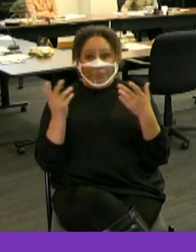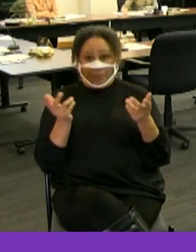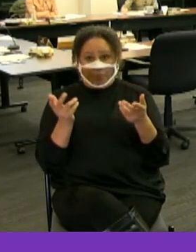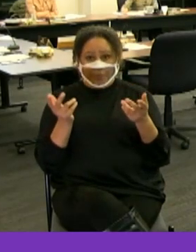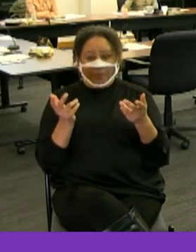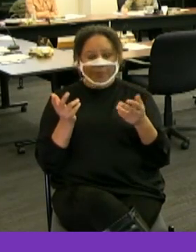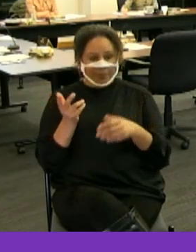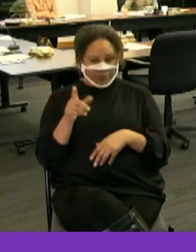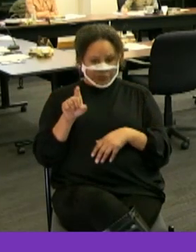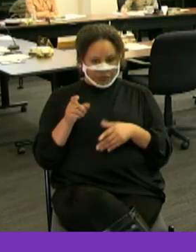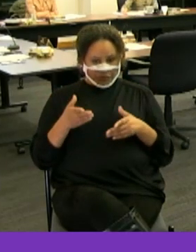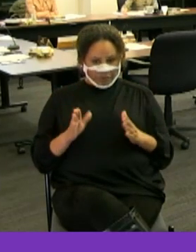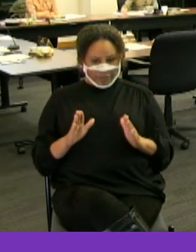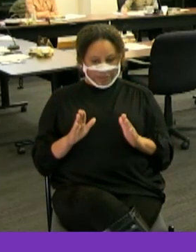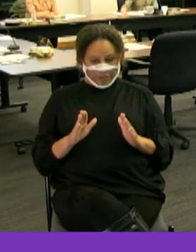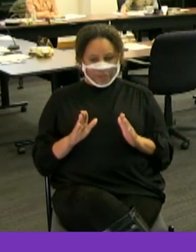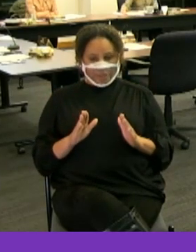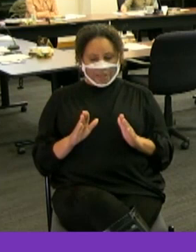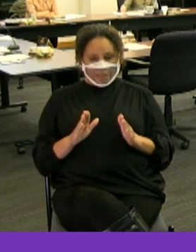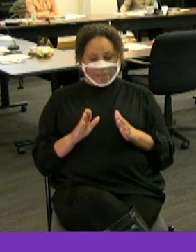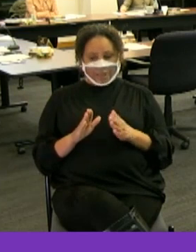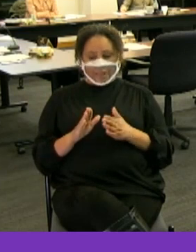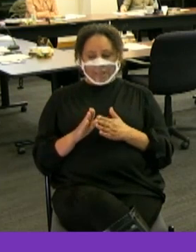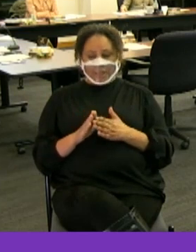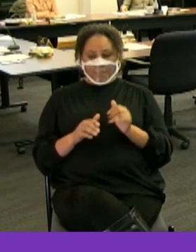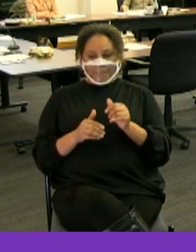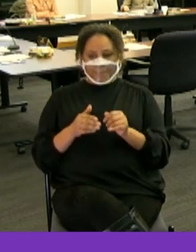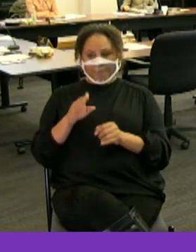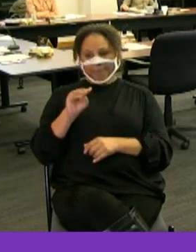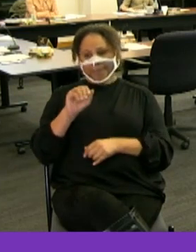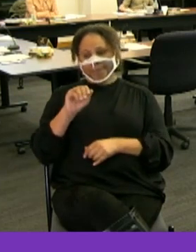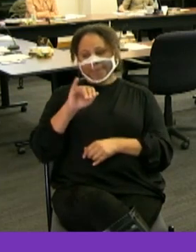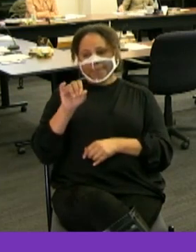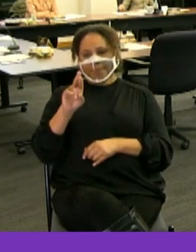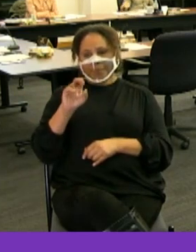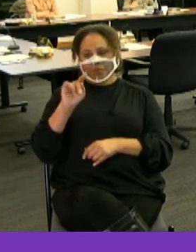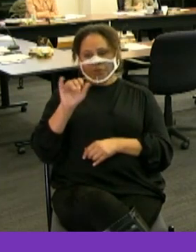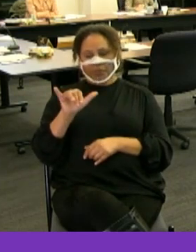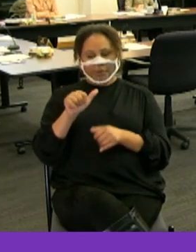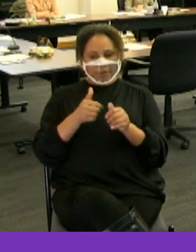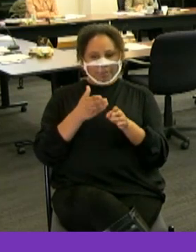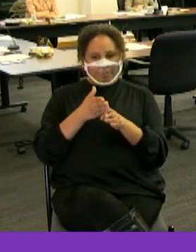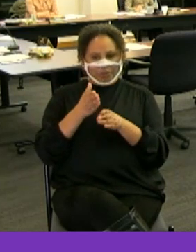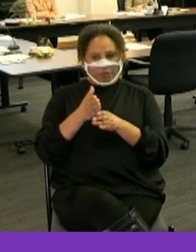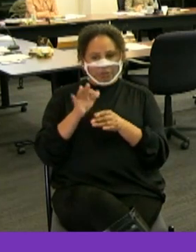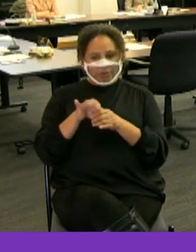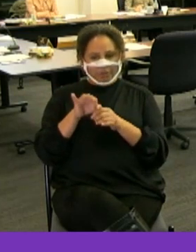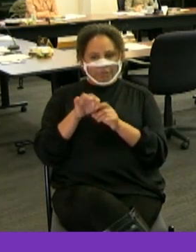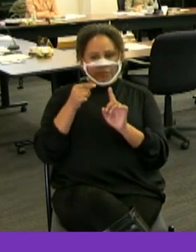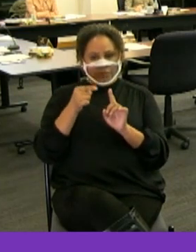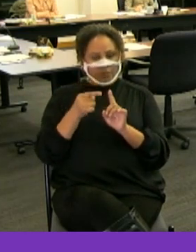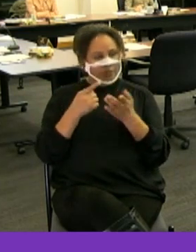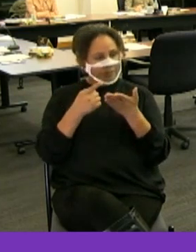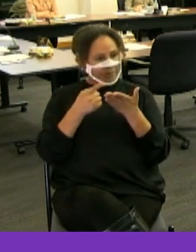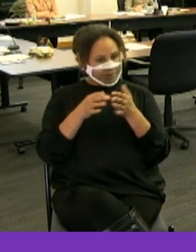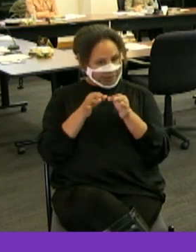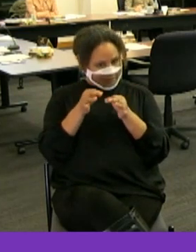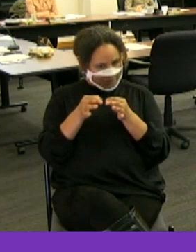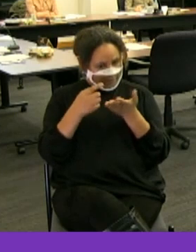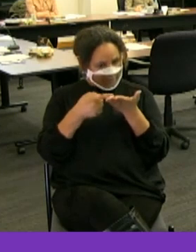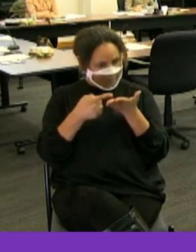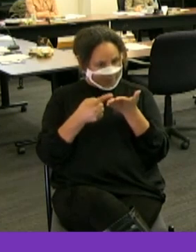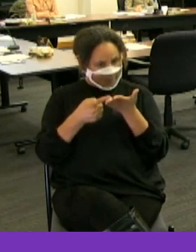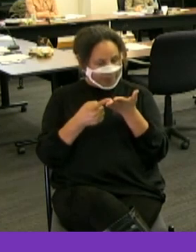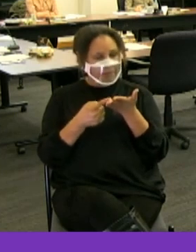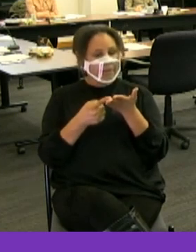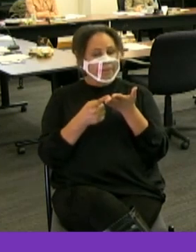we allow a majority vote to extend the discussion? And Carl had said that he does not believe